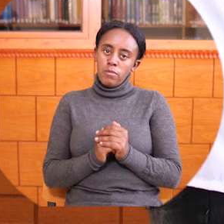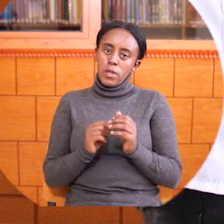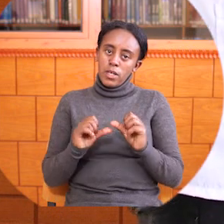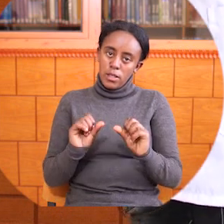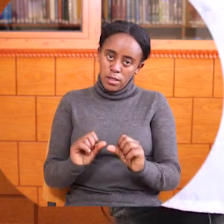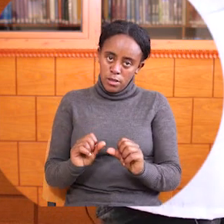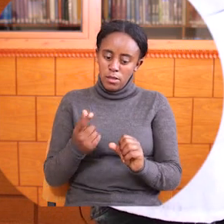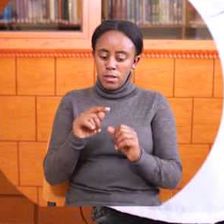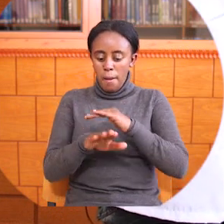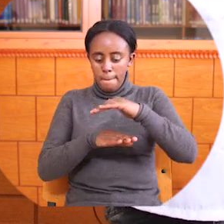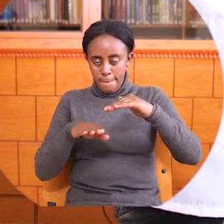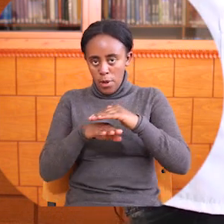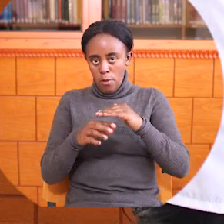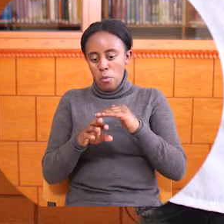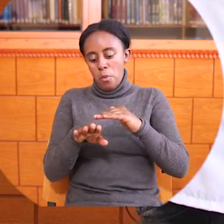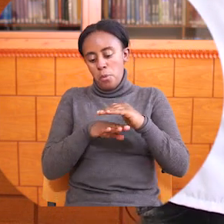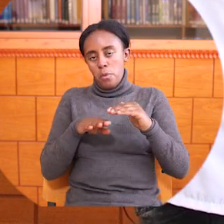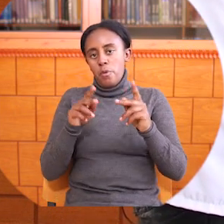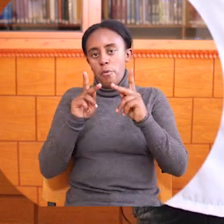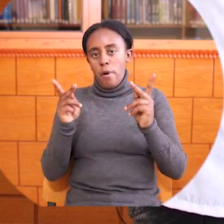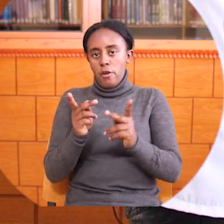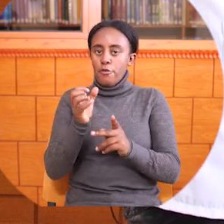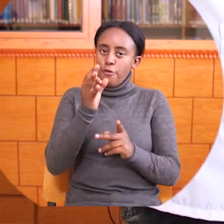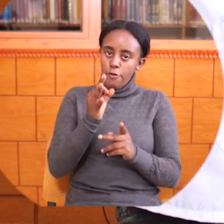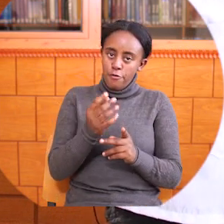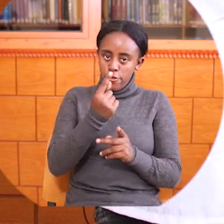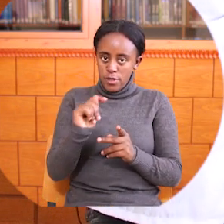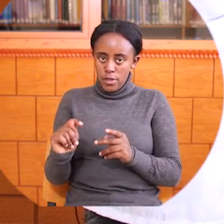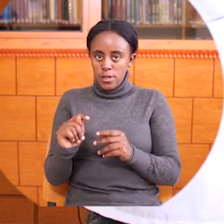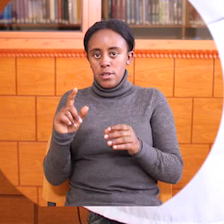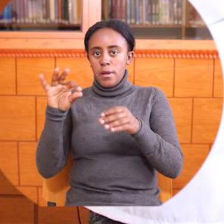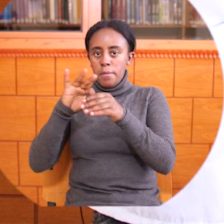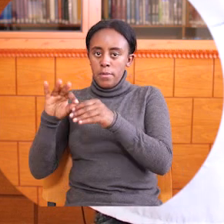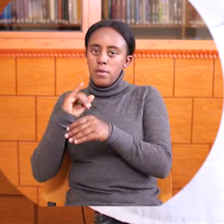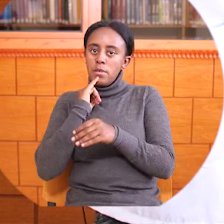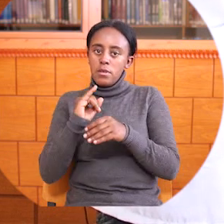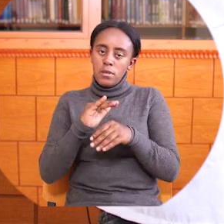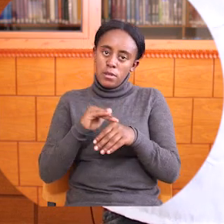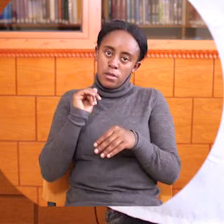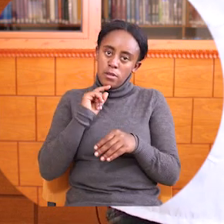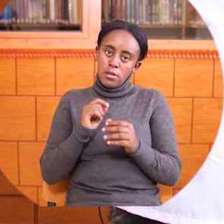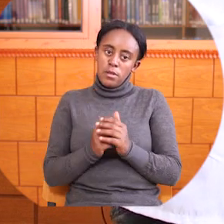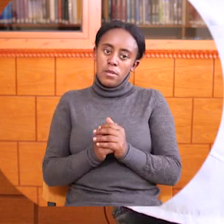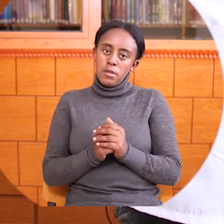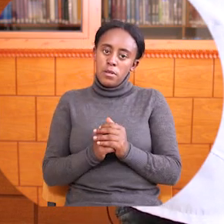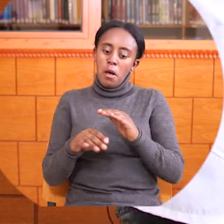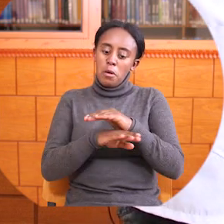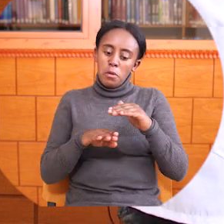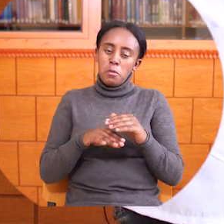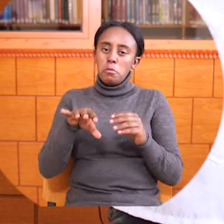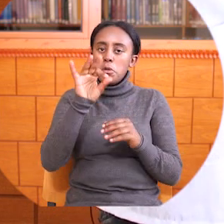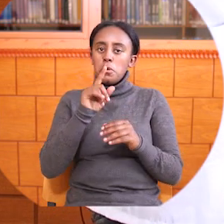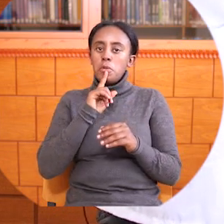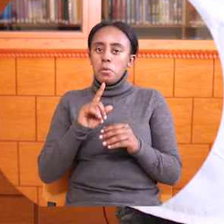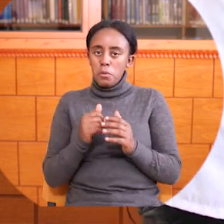Then the below underground part of the plant is called shoot system. Shoot system is the underground part